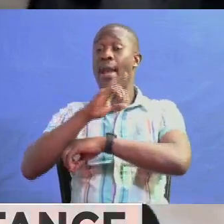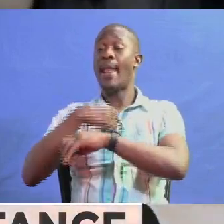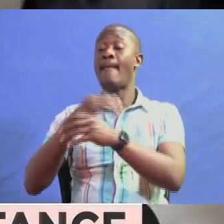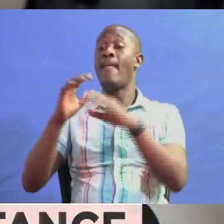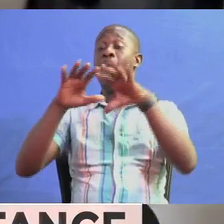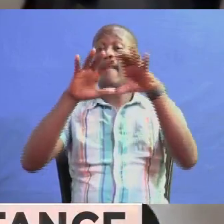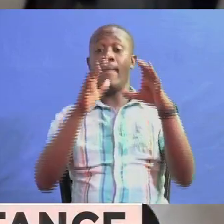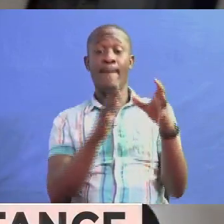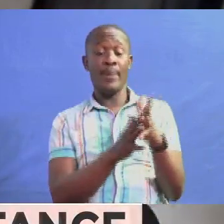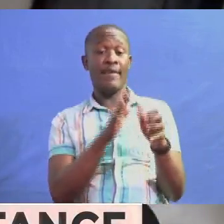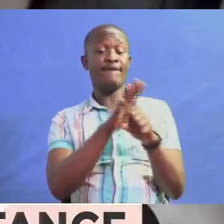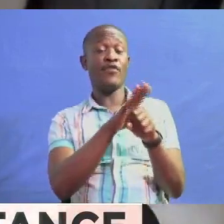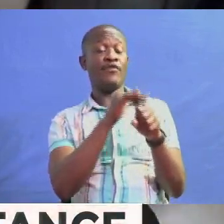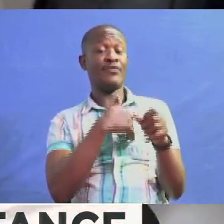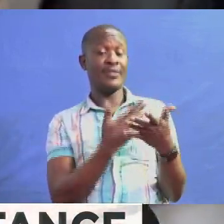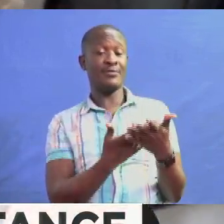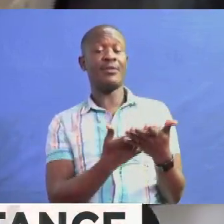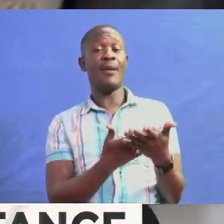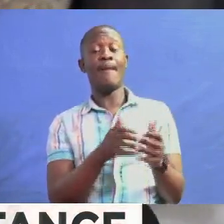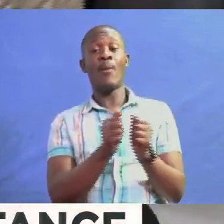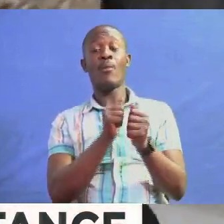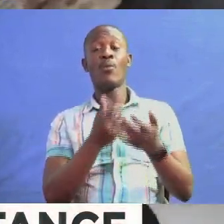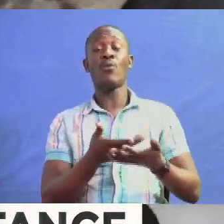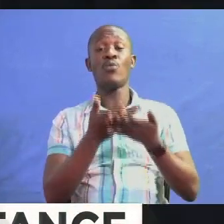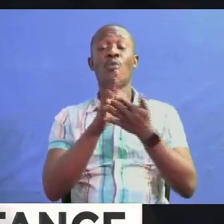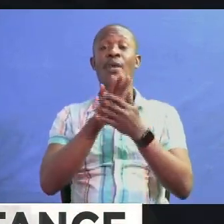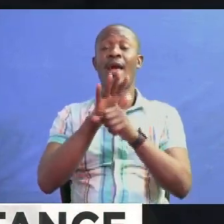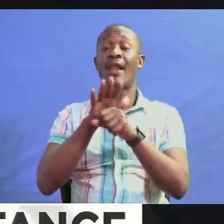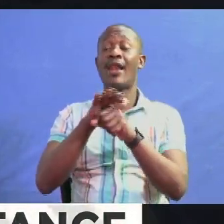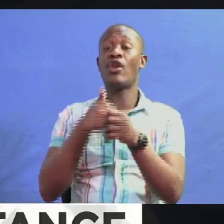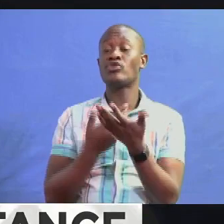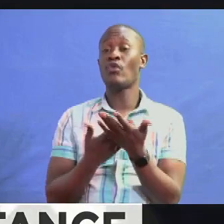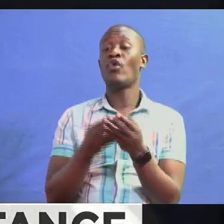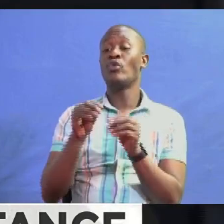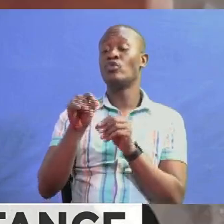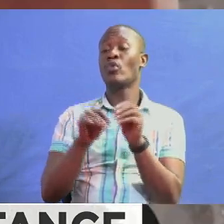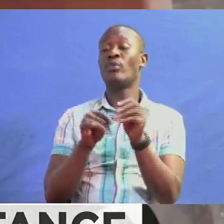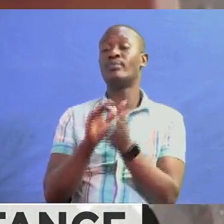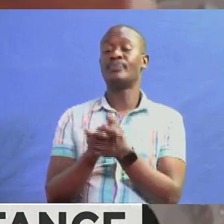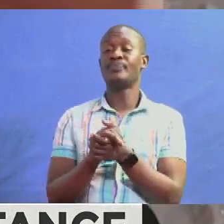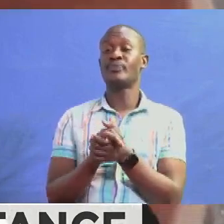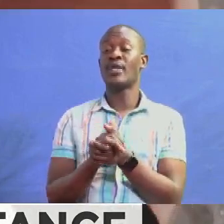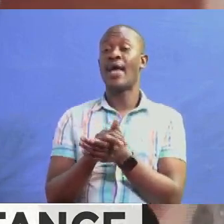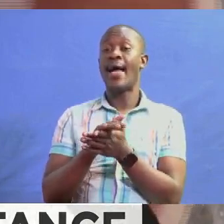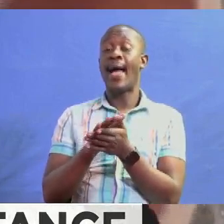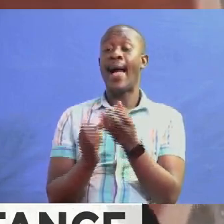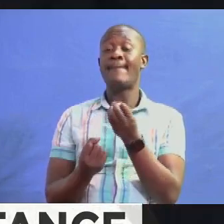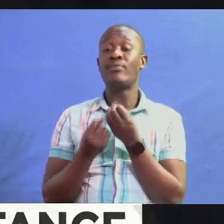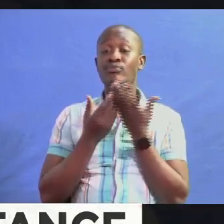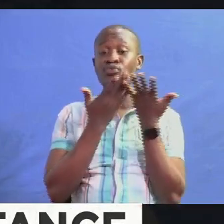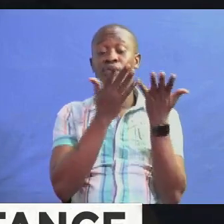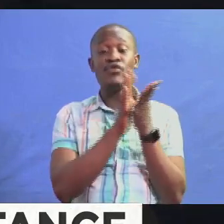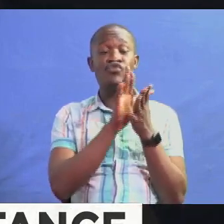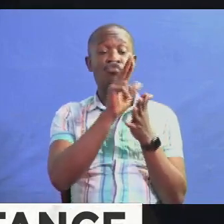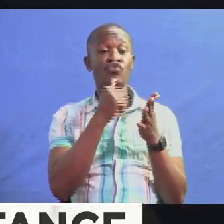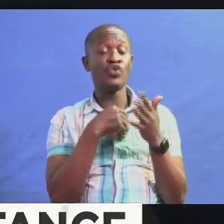with fungal roots, mycelium, ready for wildfire mitigation. The solid state inoculant is either spread by hand, and then we also